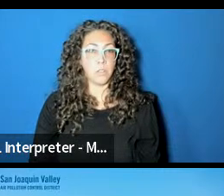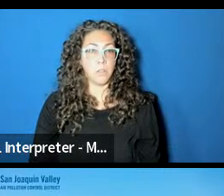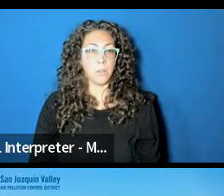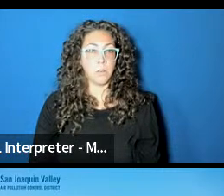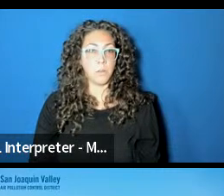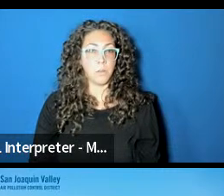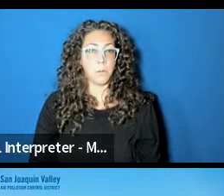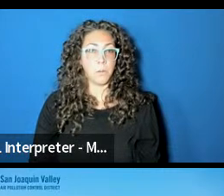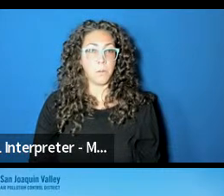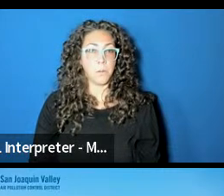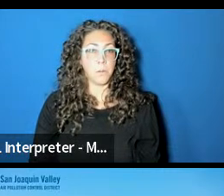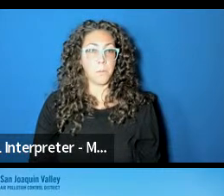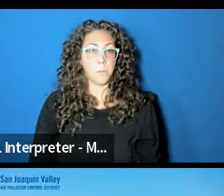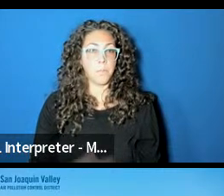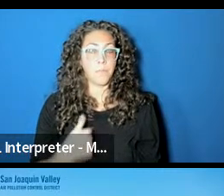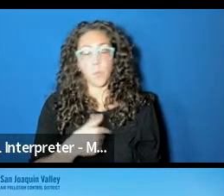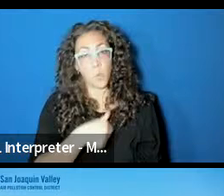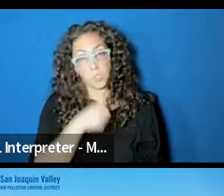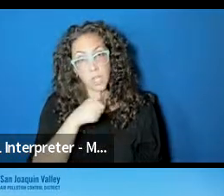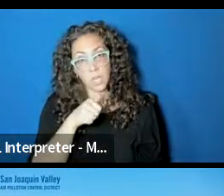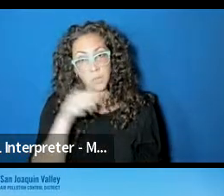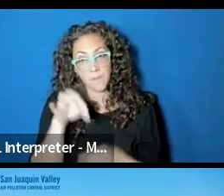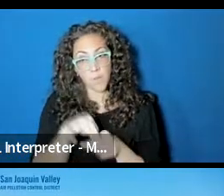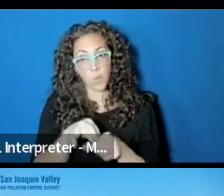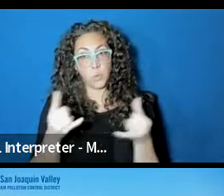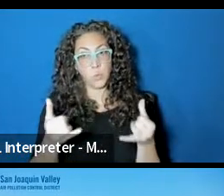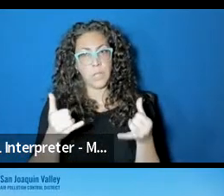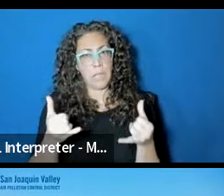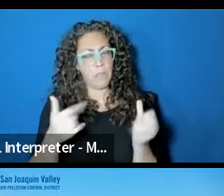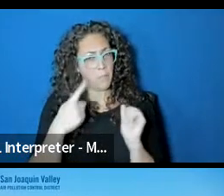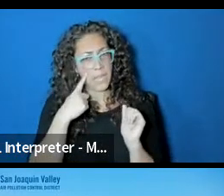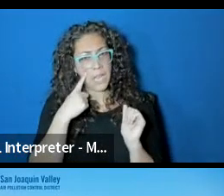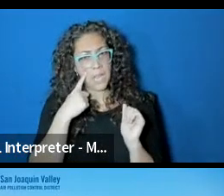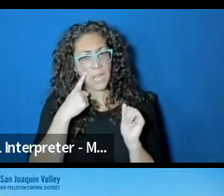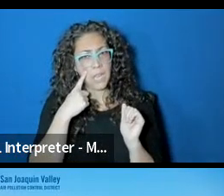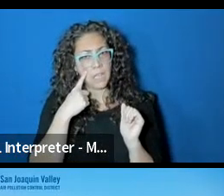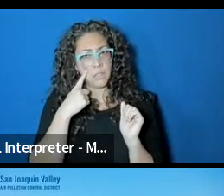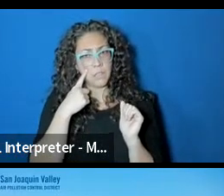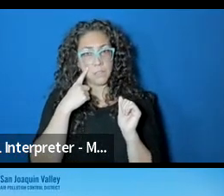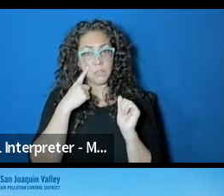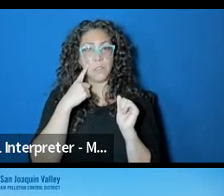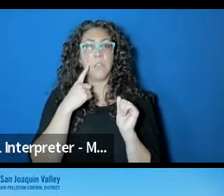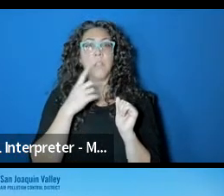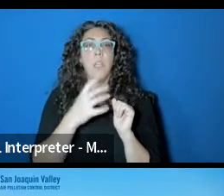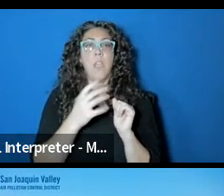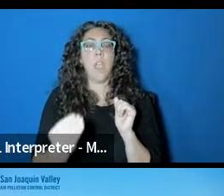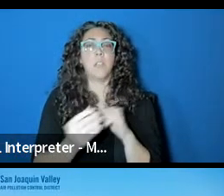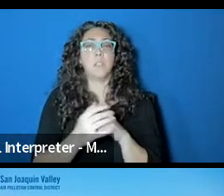we're not going to be voting on this today, as far as I know. And,